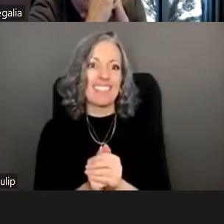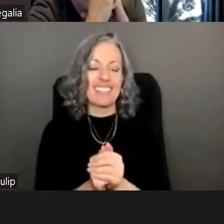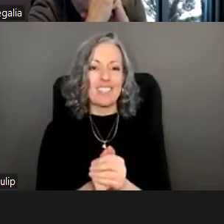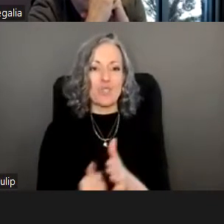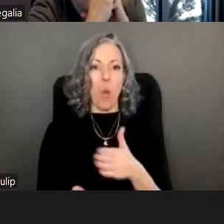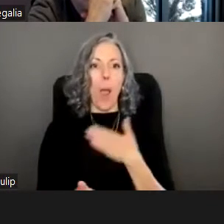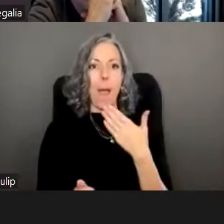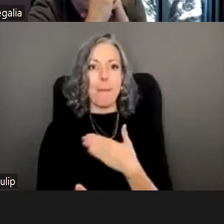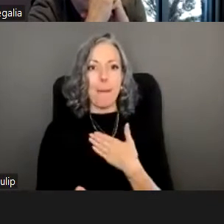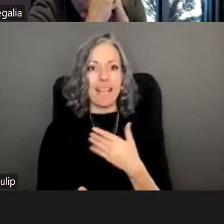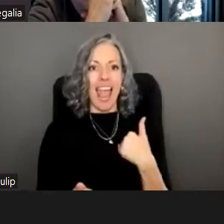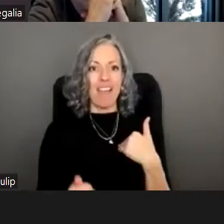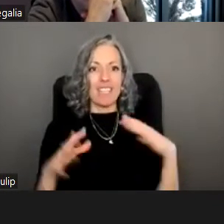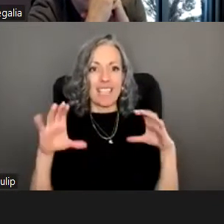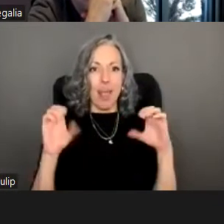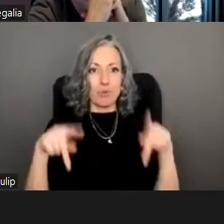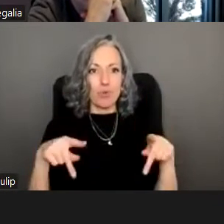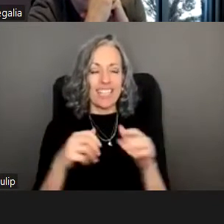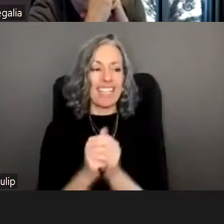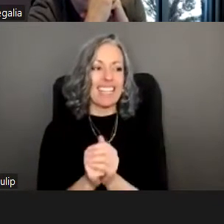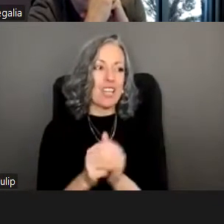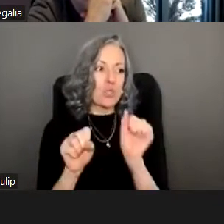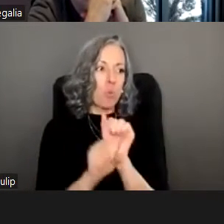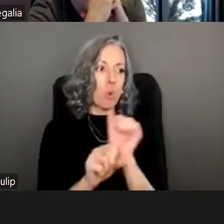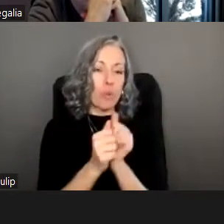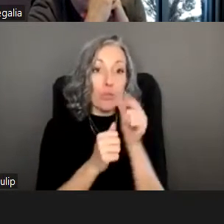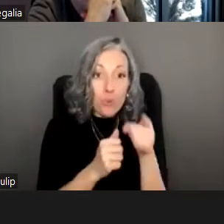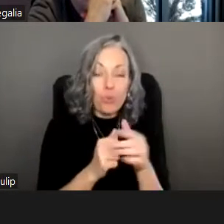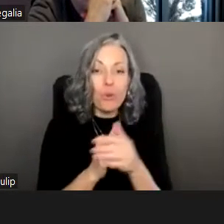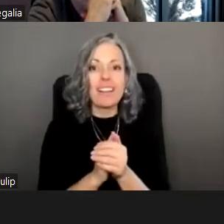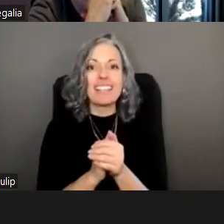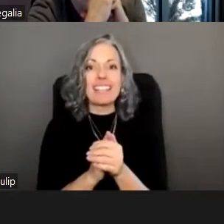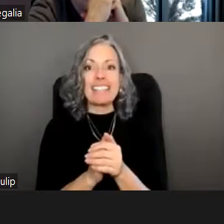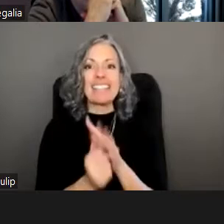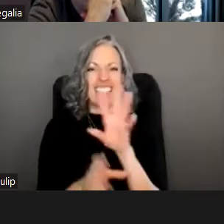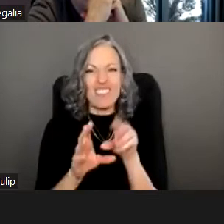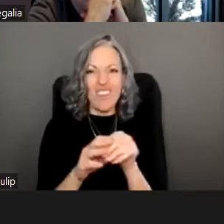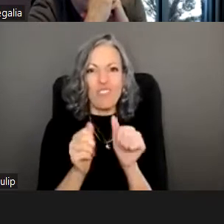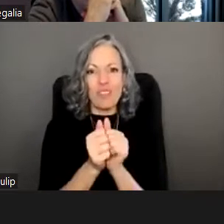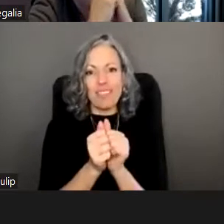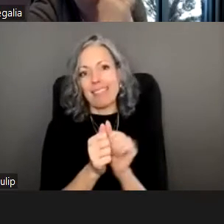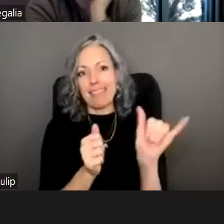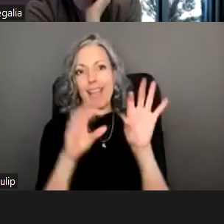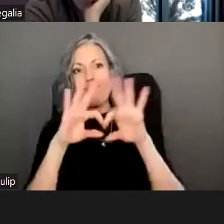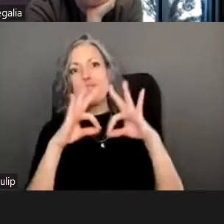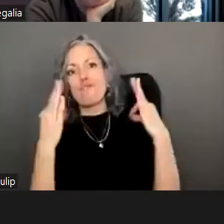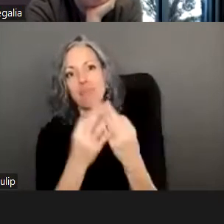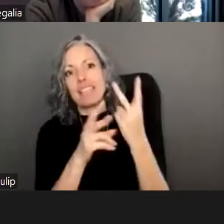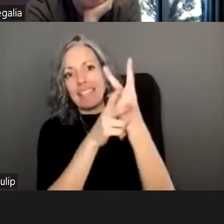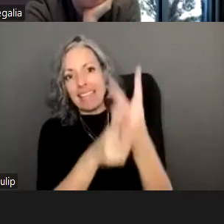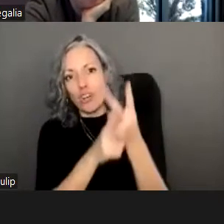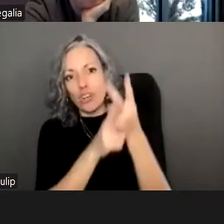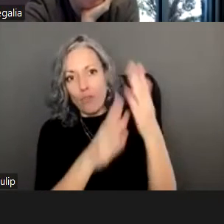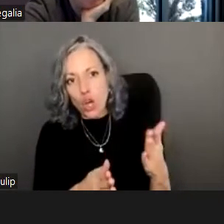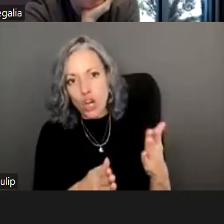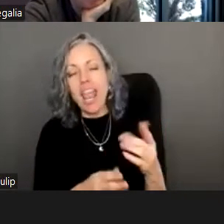have this opportunity to work with you in the capacity as a family caregiver. But